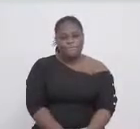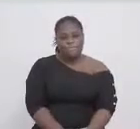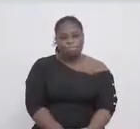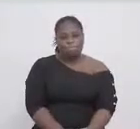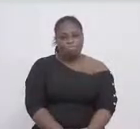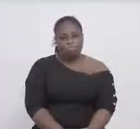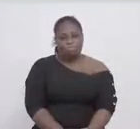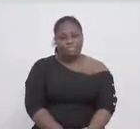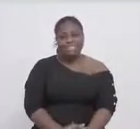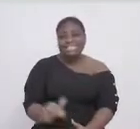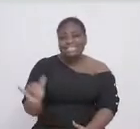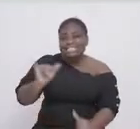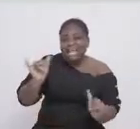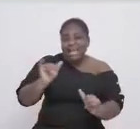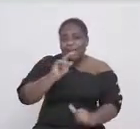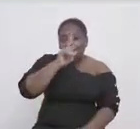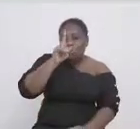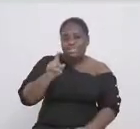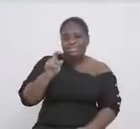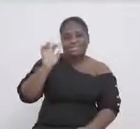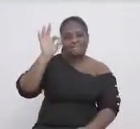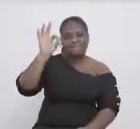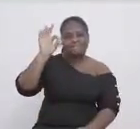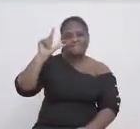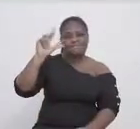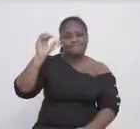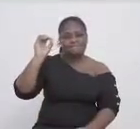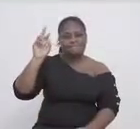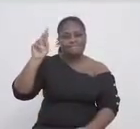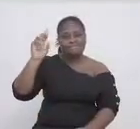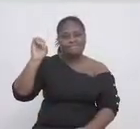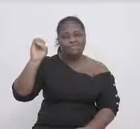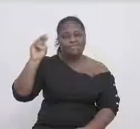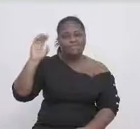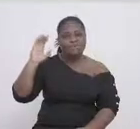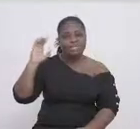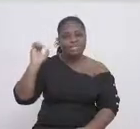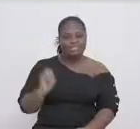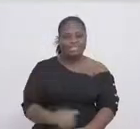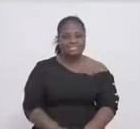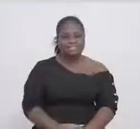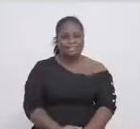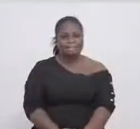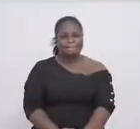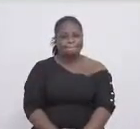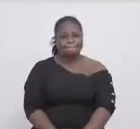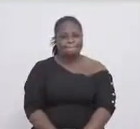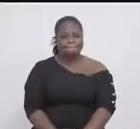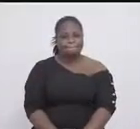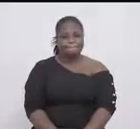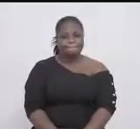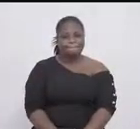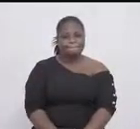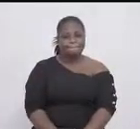to Florence. Where do you see the future of coding in the African continent?